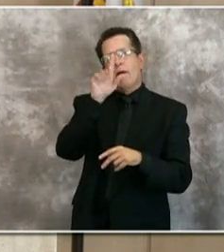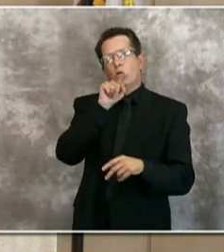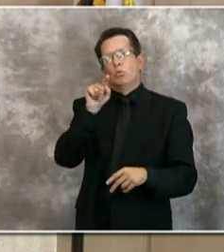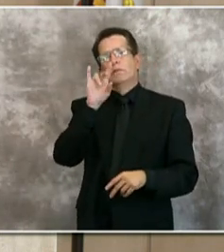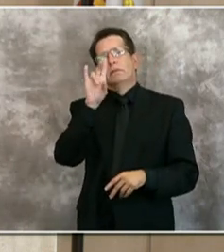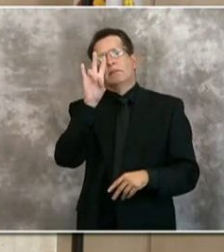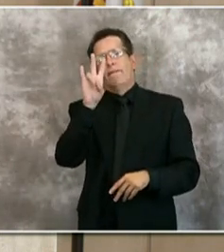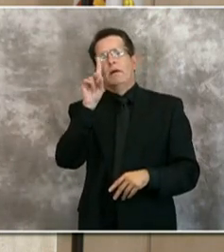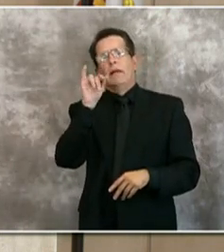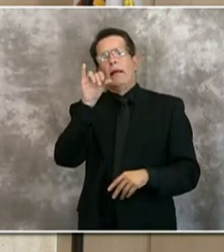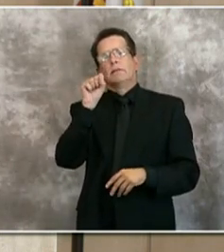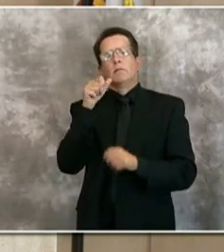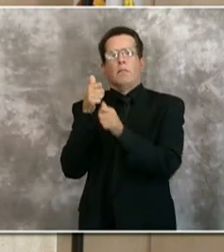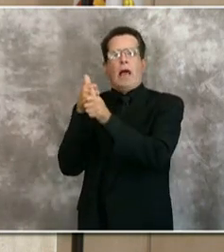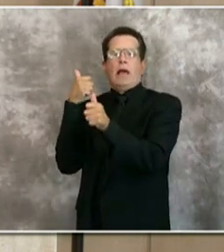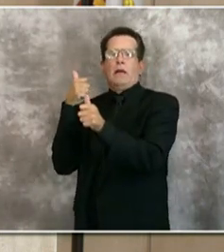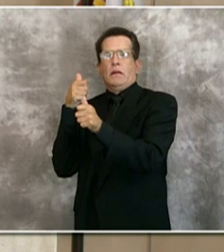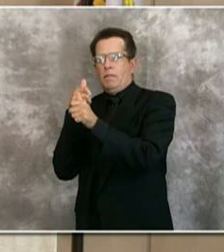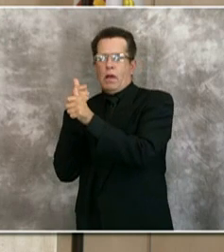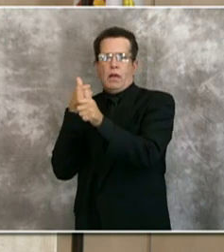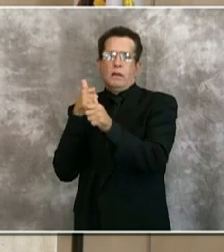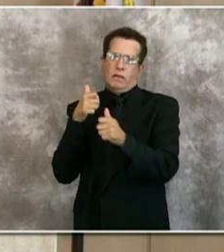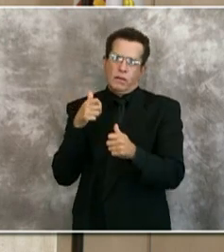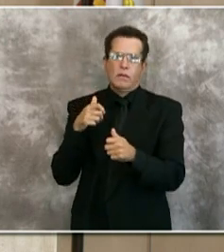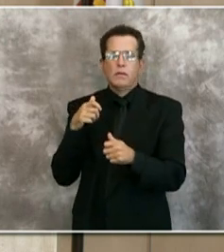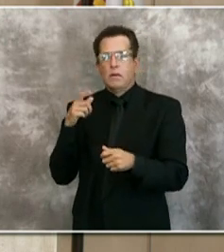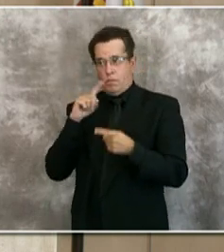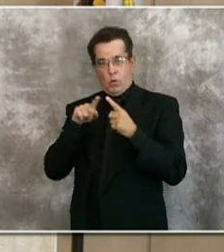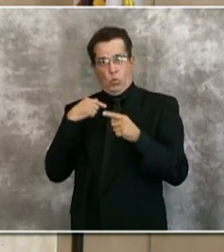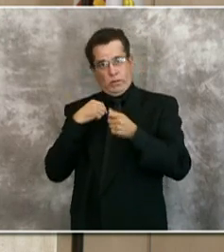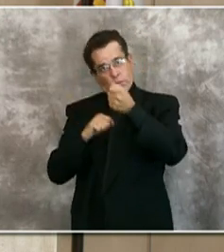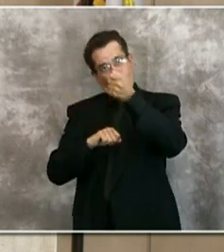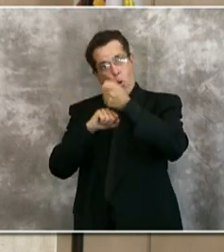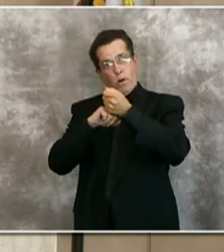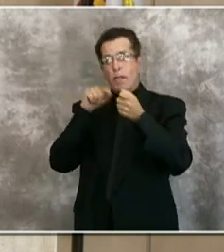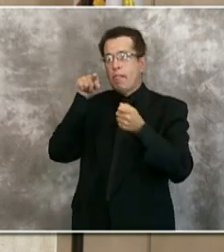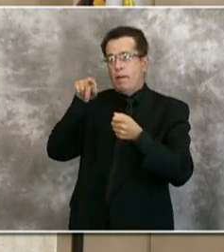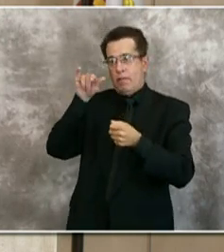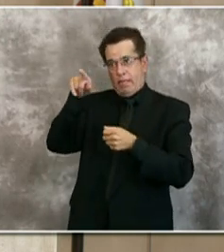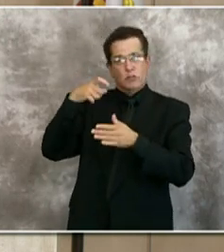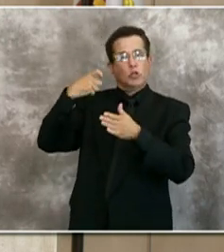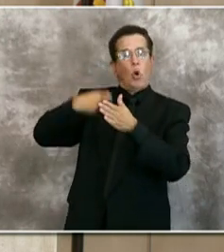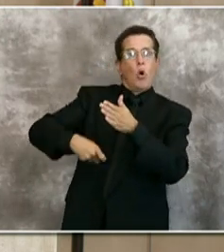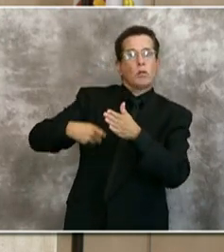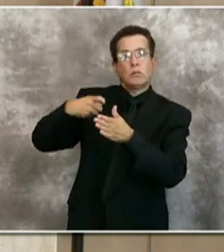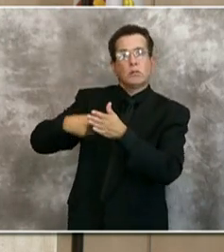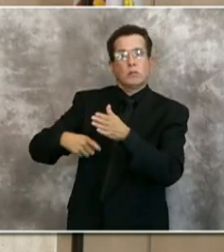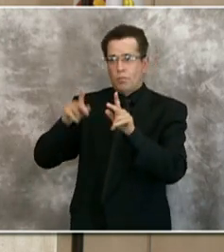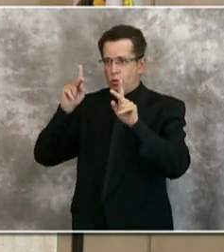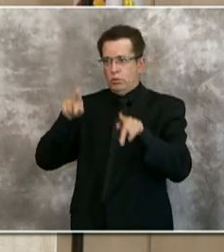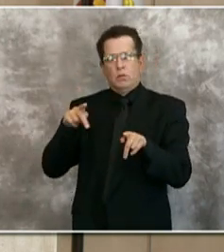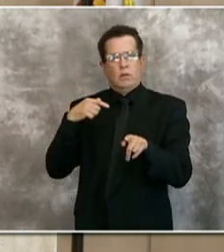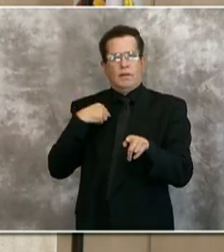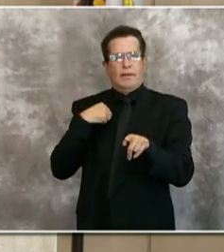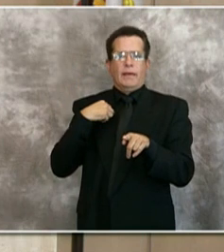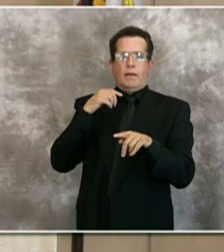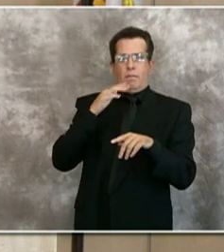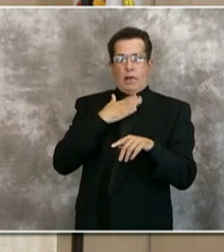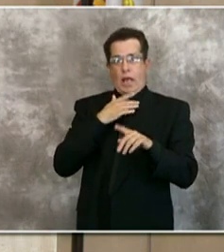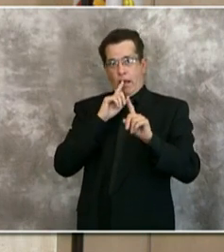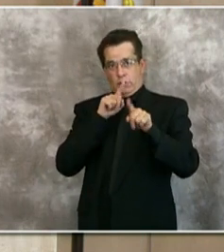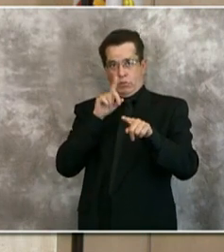time. So do we support the facilities that are charging? The answer is we